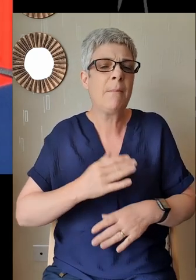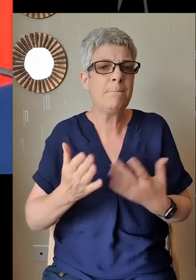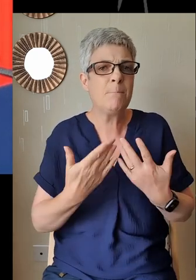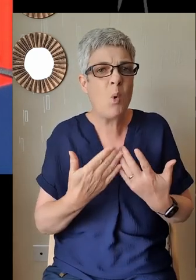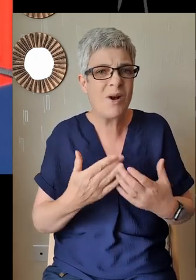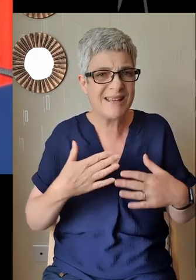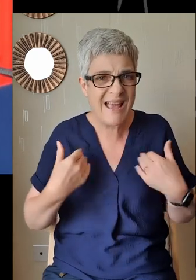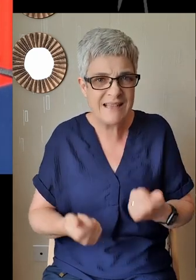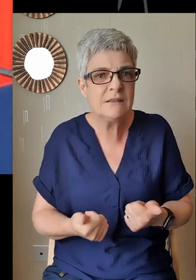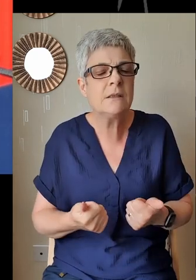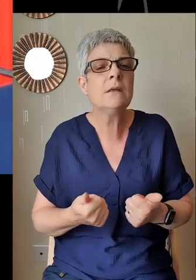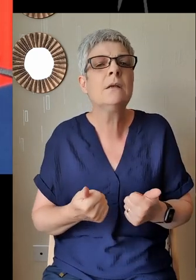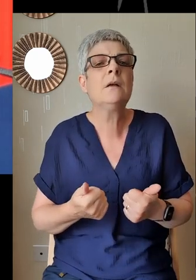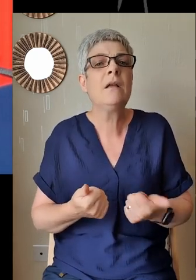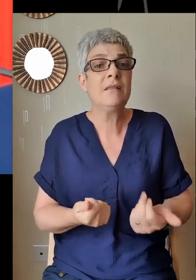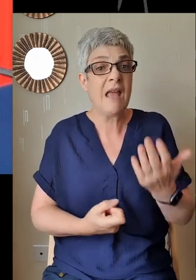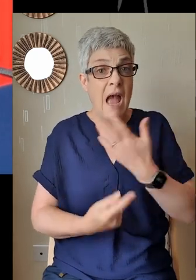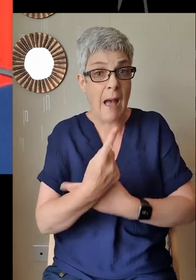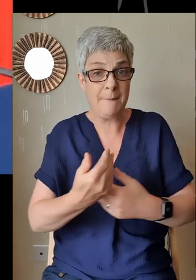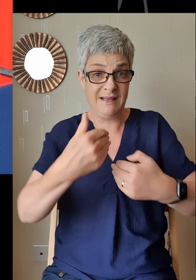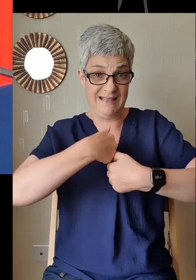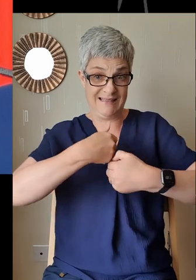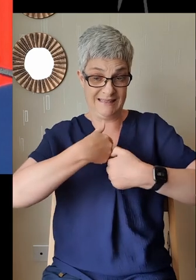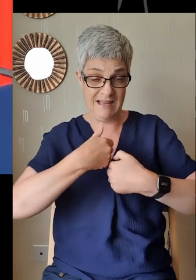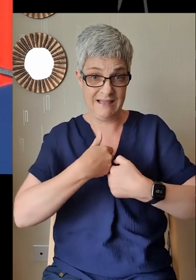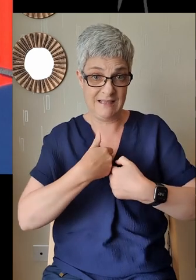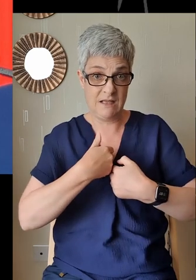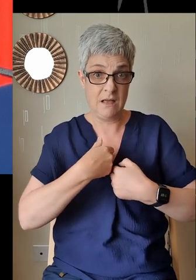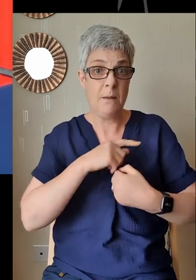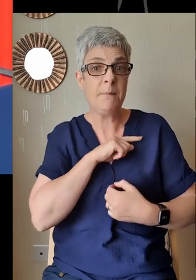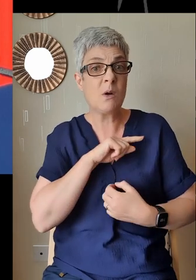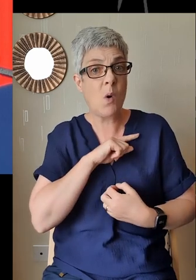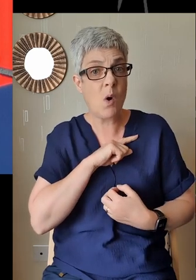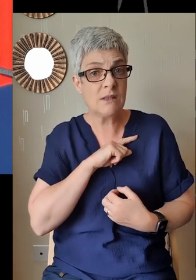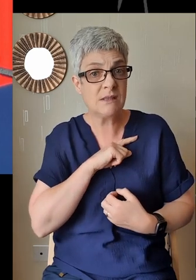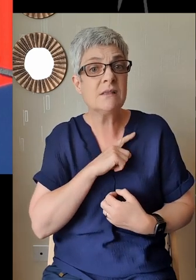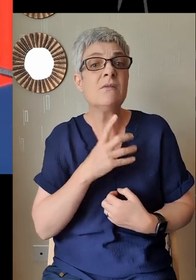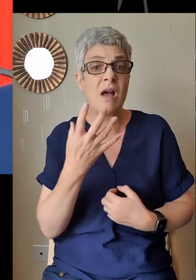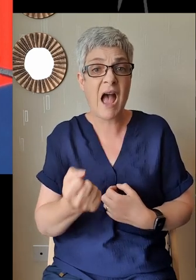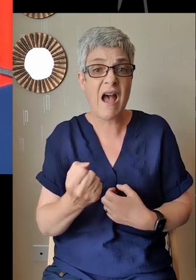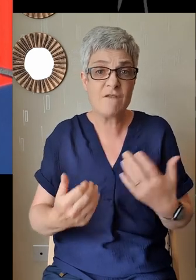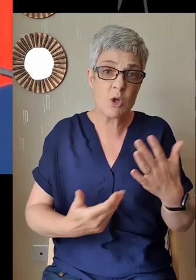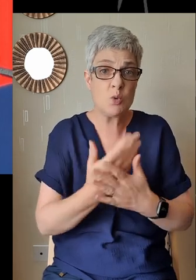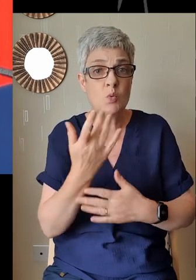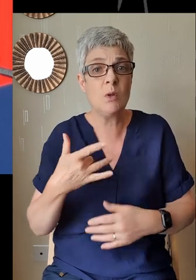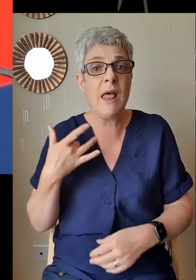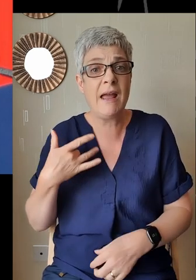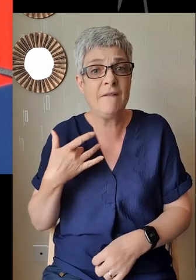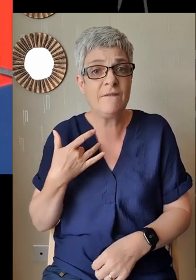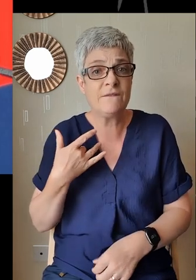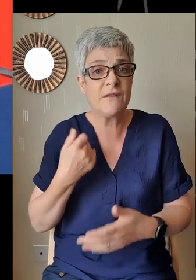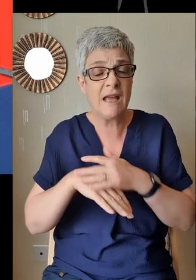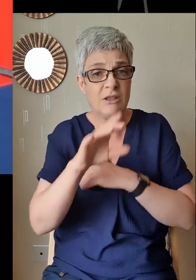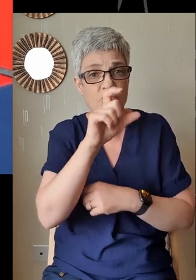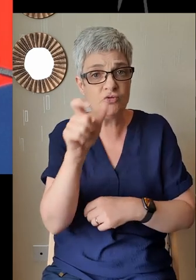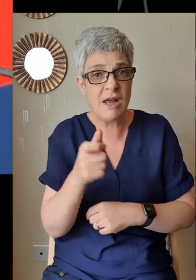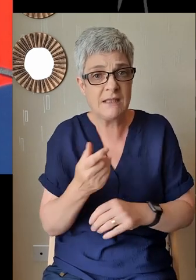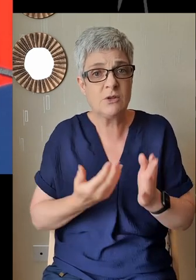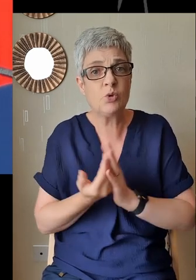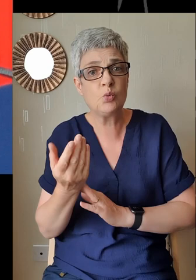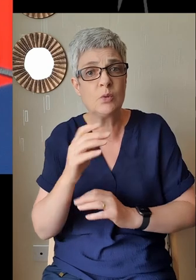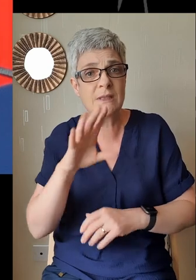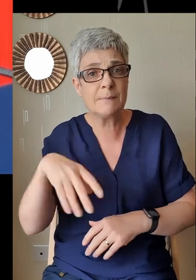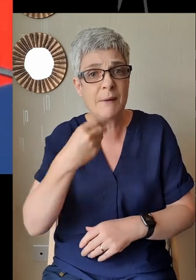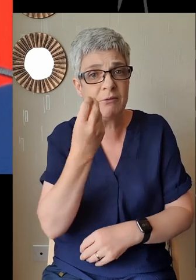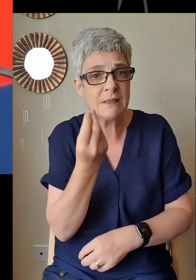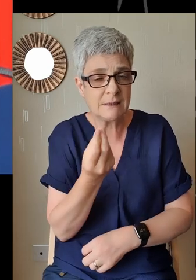that begin within. They come from the new life we have in Christ, given us through the Holy Spirit. And